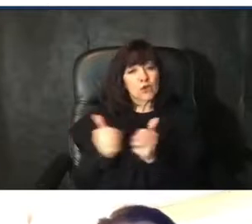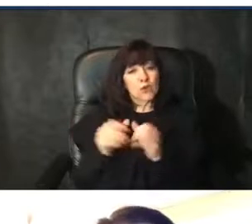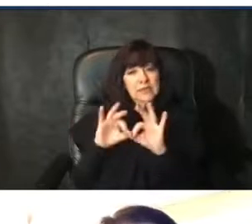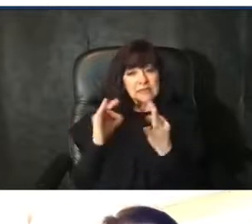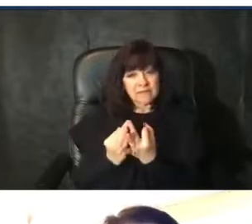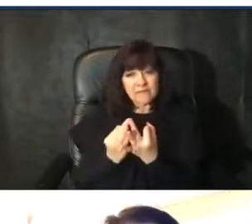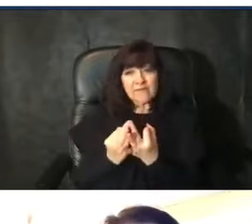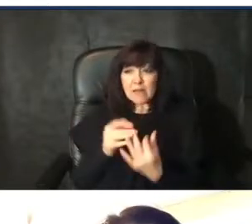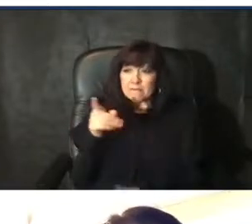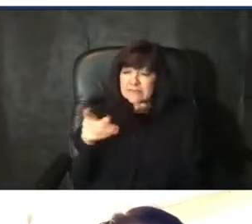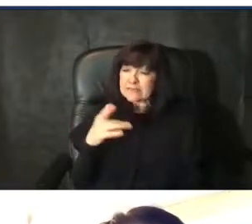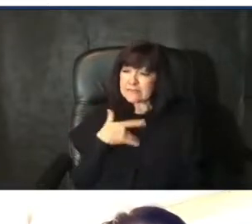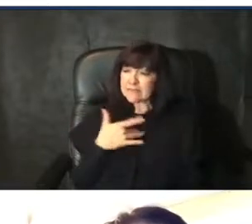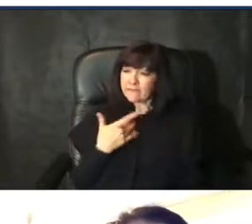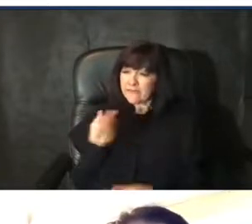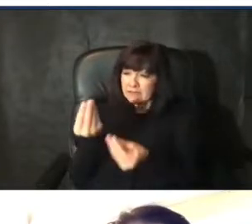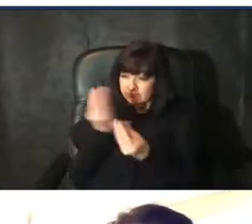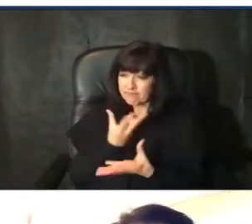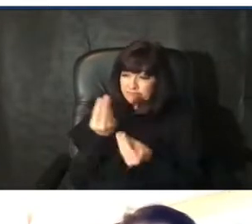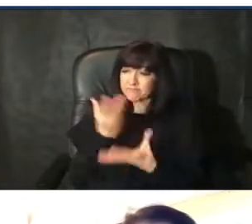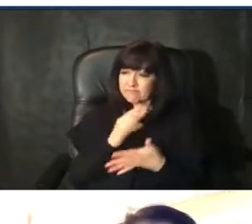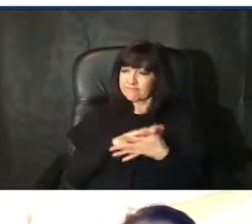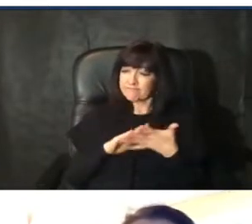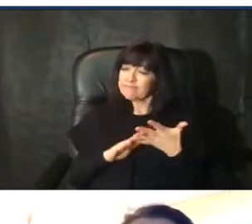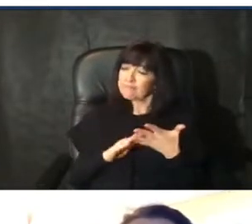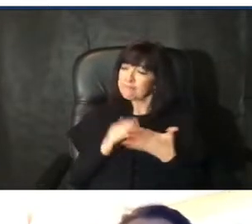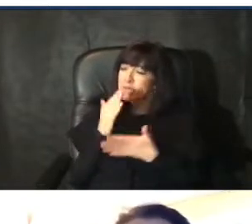It's really a good time to reach out to your therapist and do your telehealth